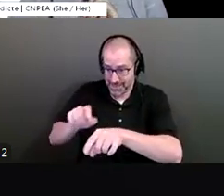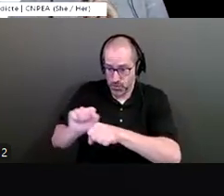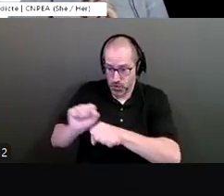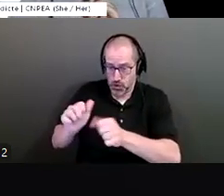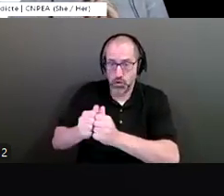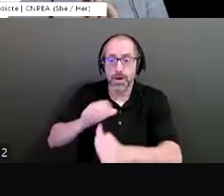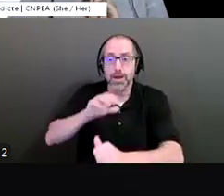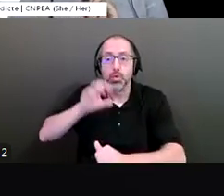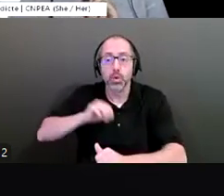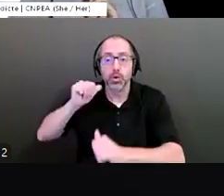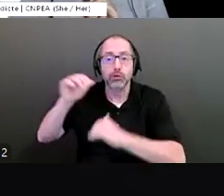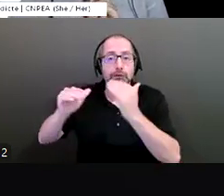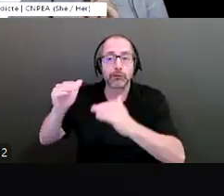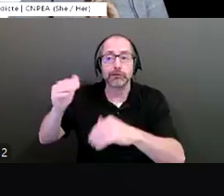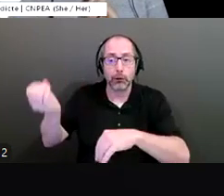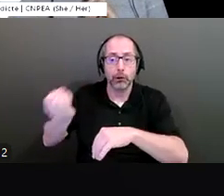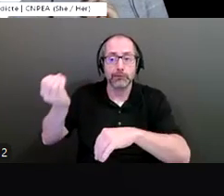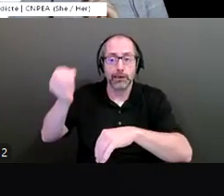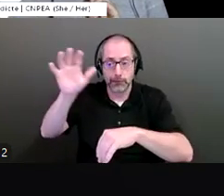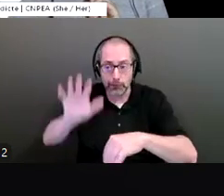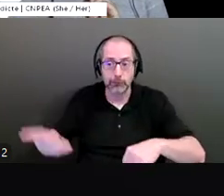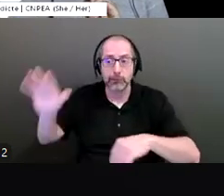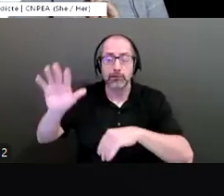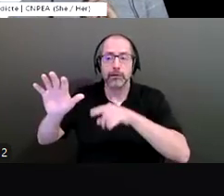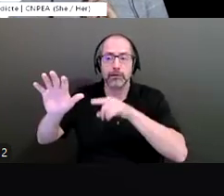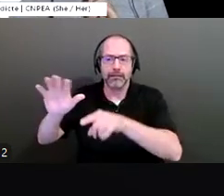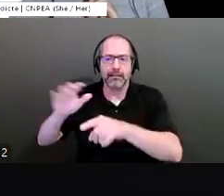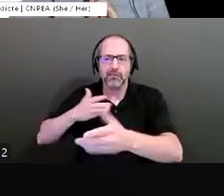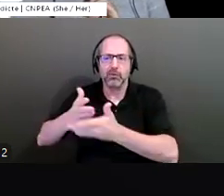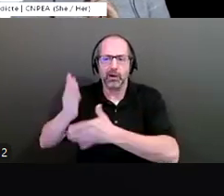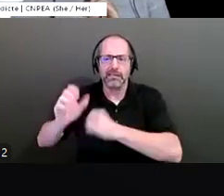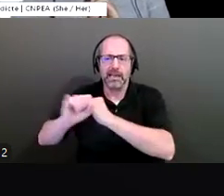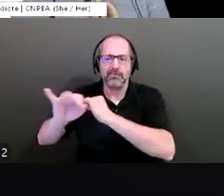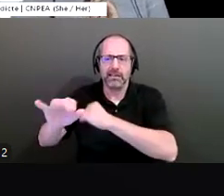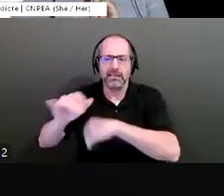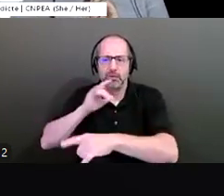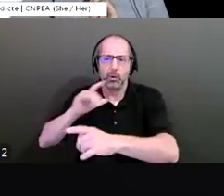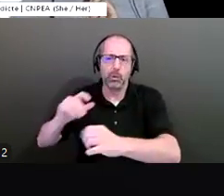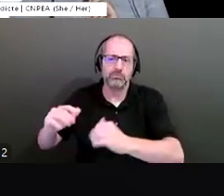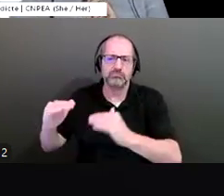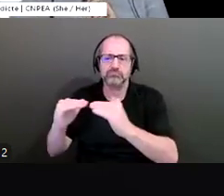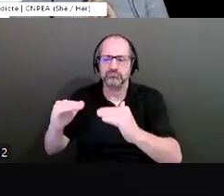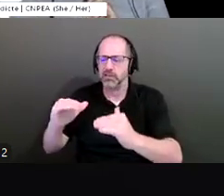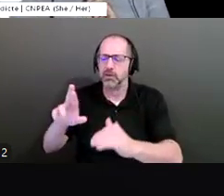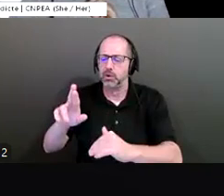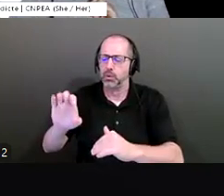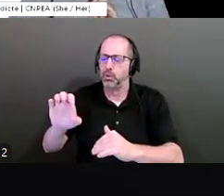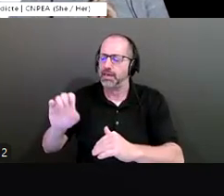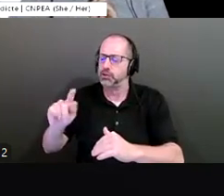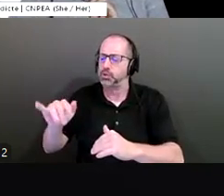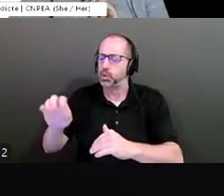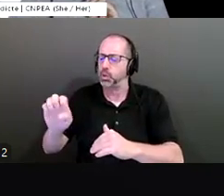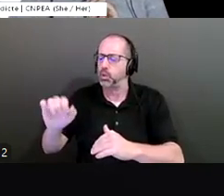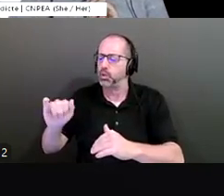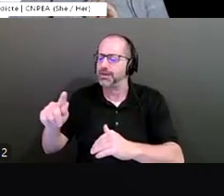Ontario. And they are a RISE advocate and they do restorative justice approach. So also an interesting thing. I